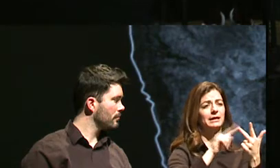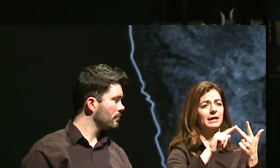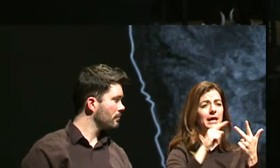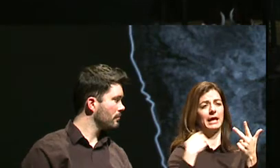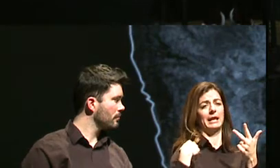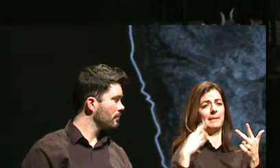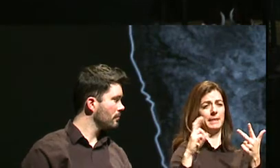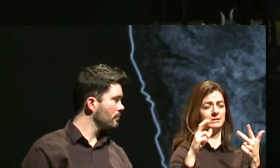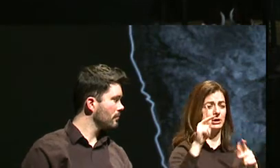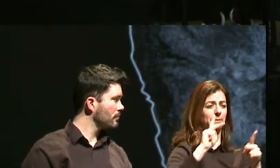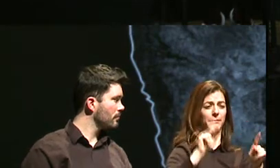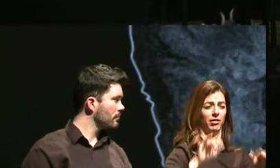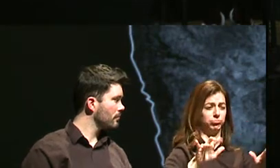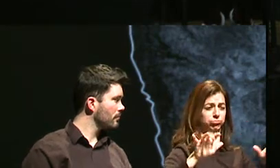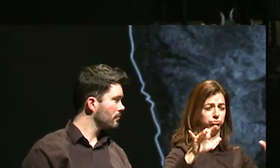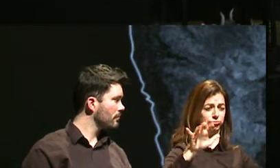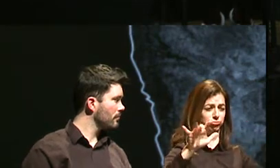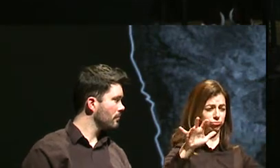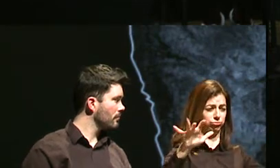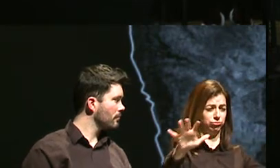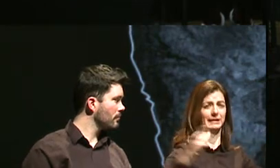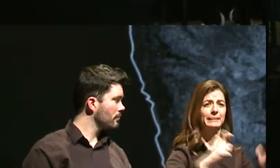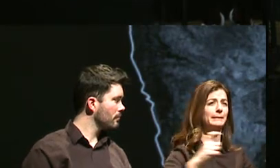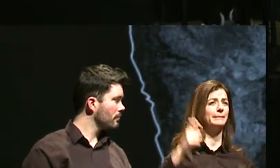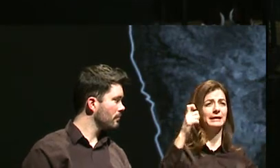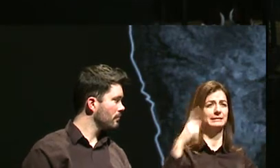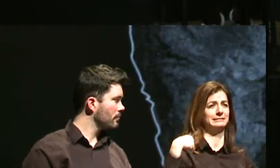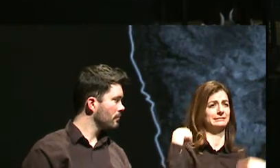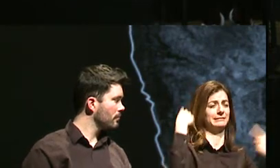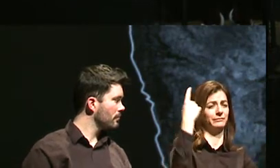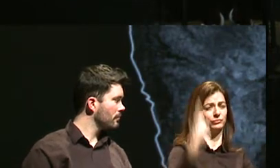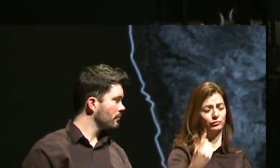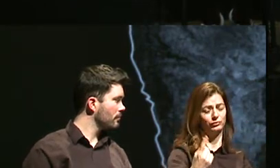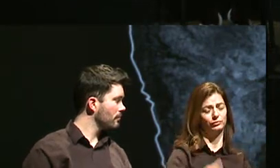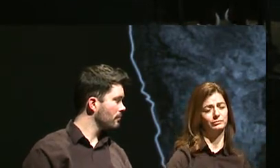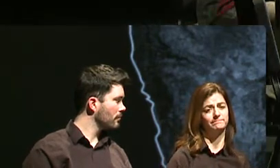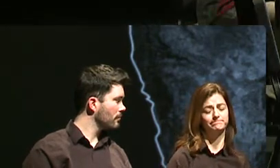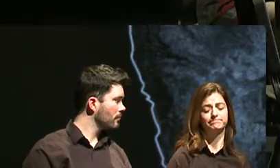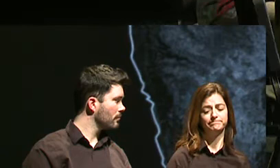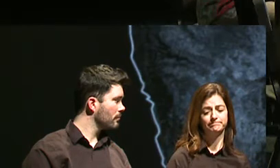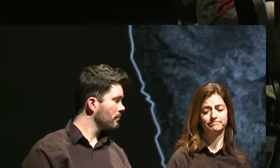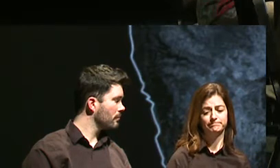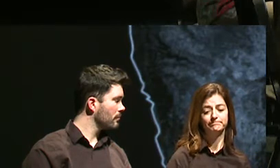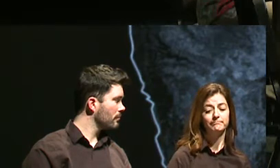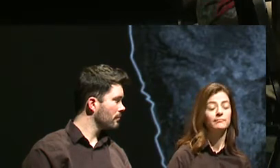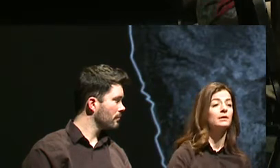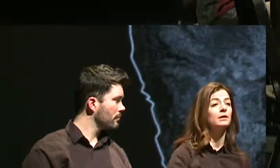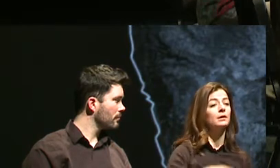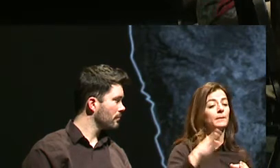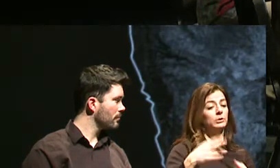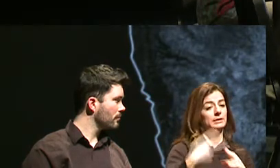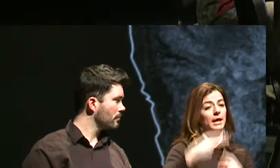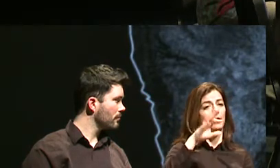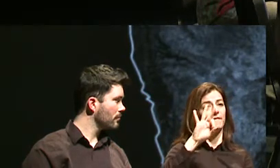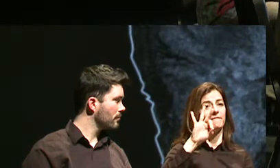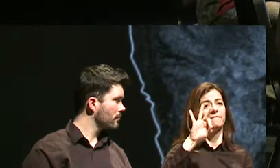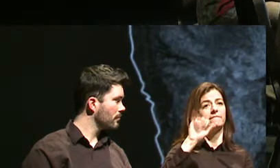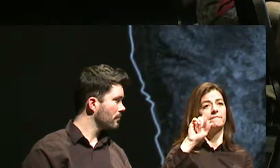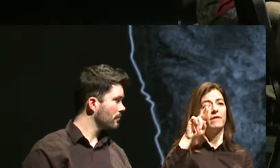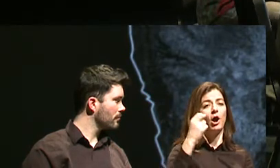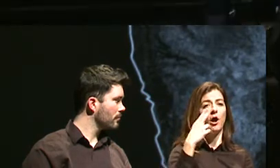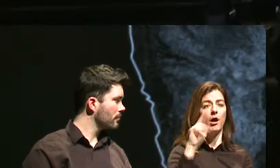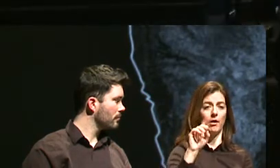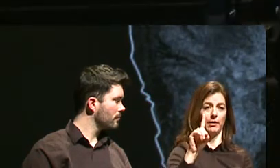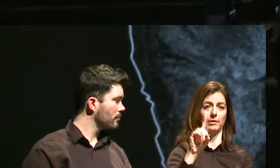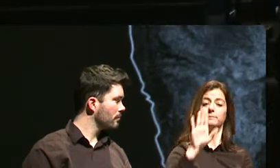is the largest mass migration in human history. Farhat's family lives in the Indian state of Bihar.